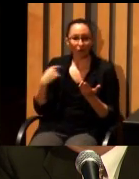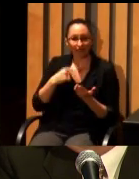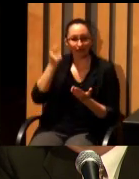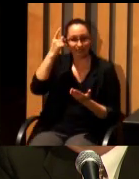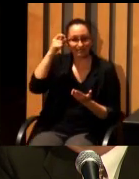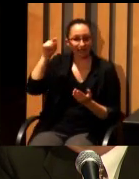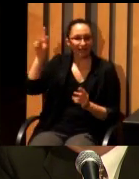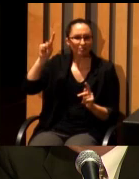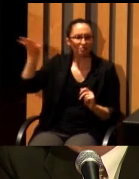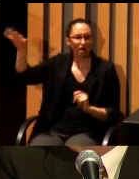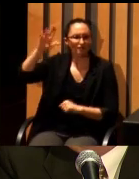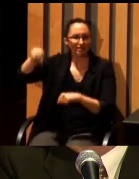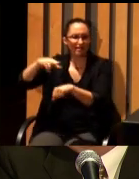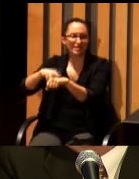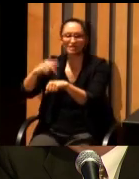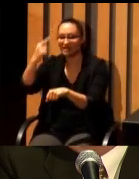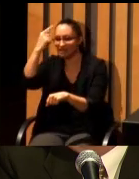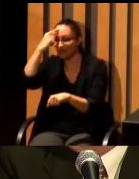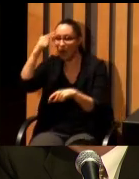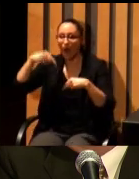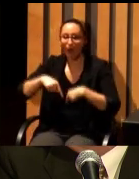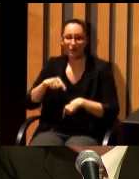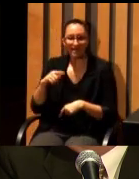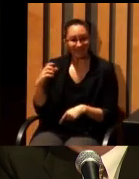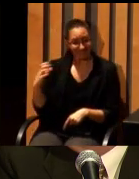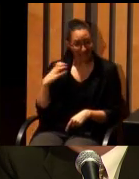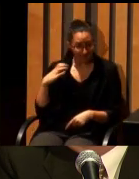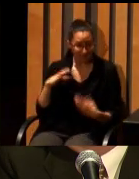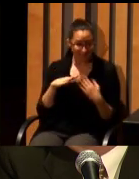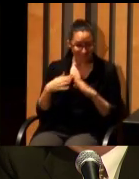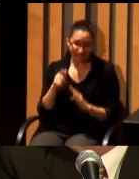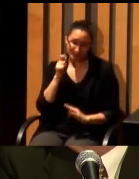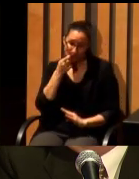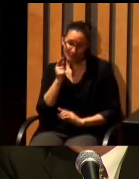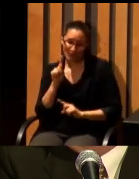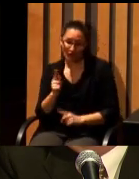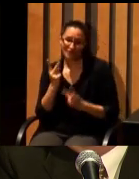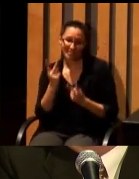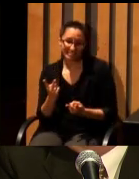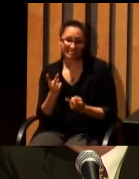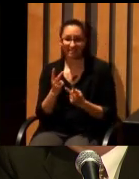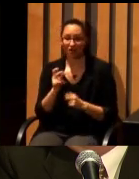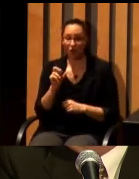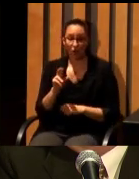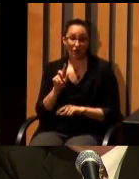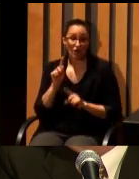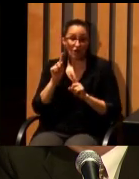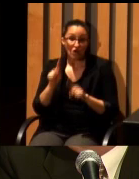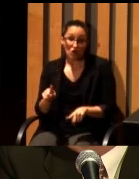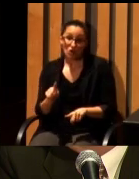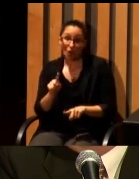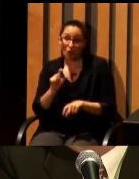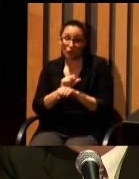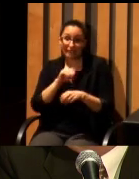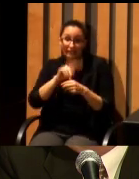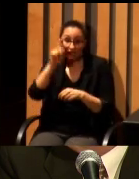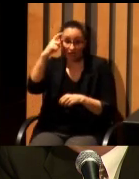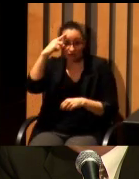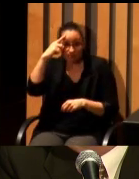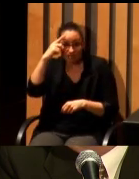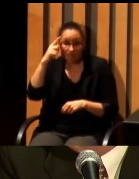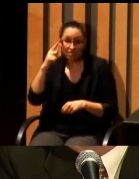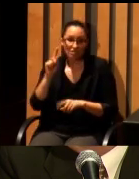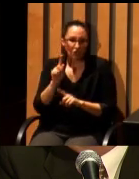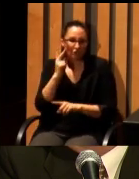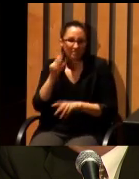nation's capital, a place where people may come for a short time to serve in the government, or a place with marble monuments and museums for